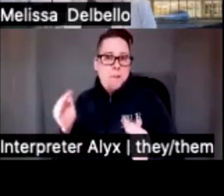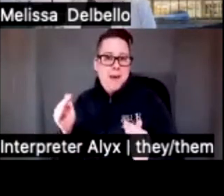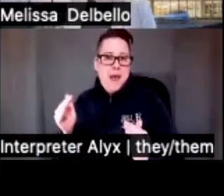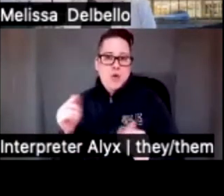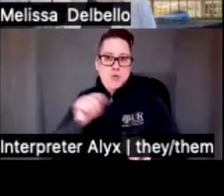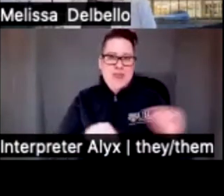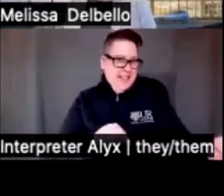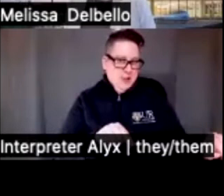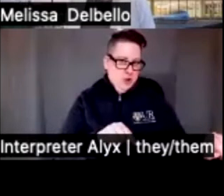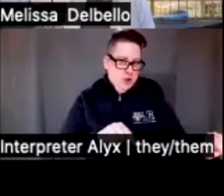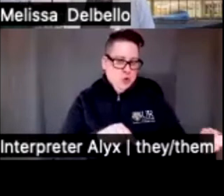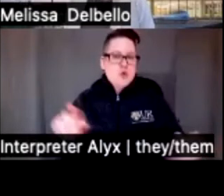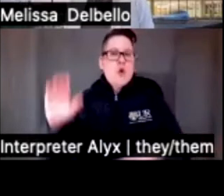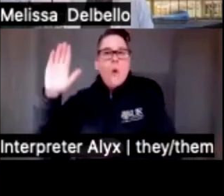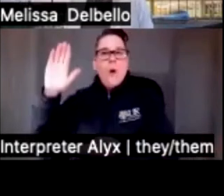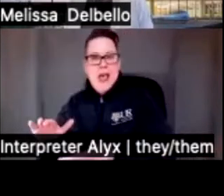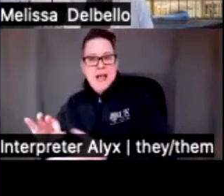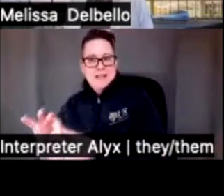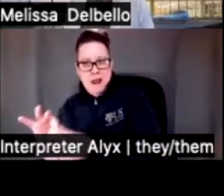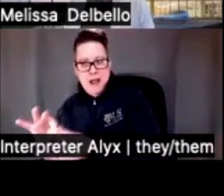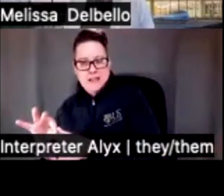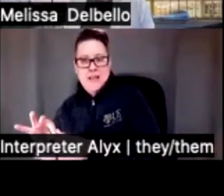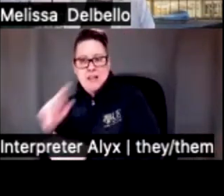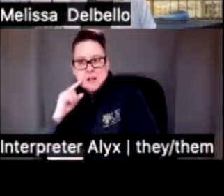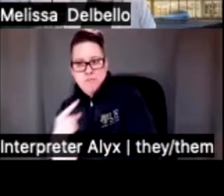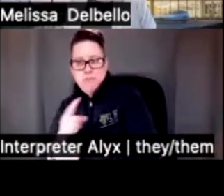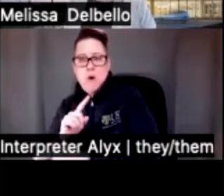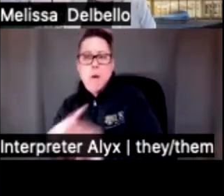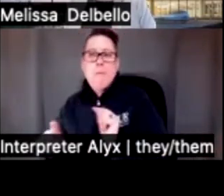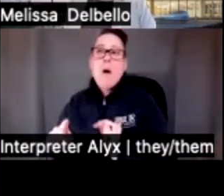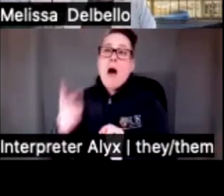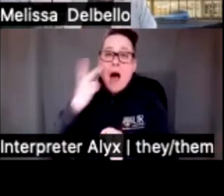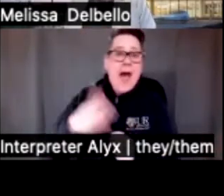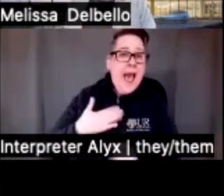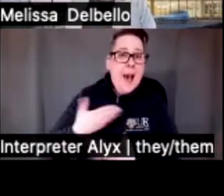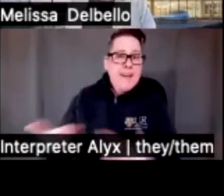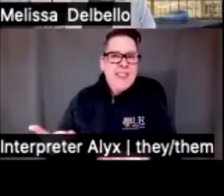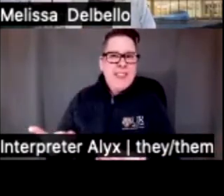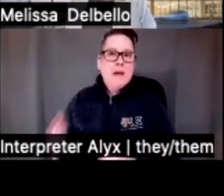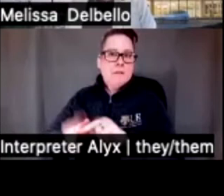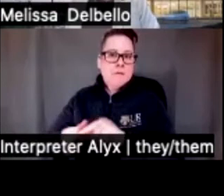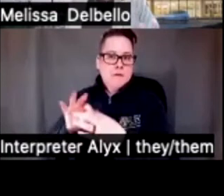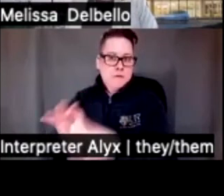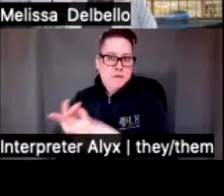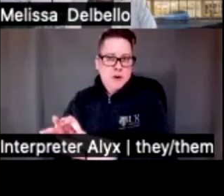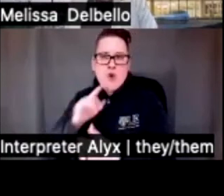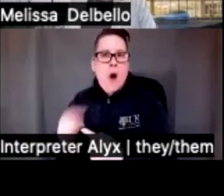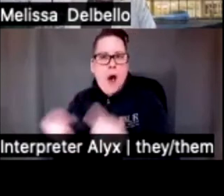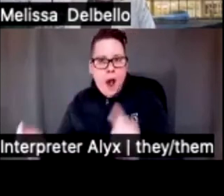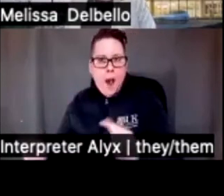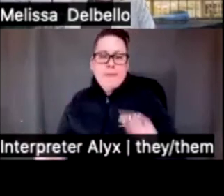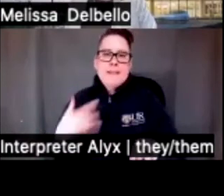two groups, that you see the normal reciprocal connectivity. So